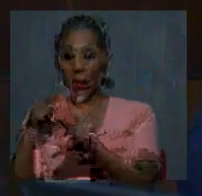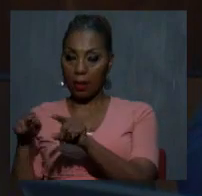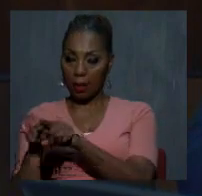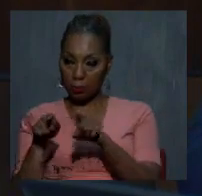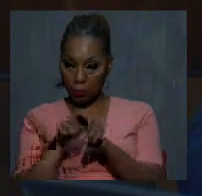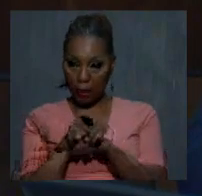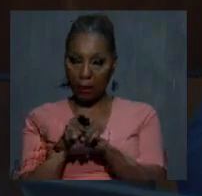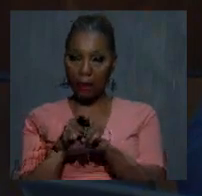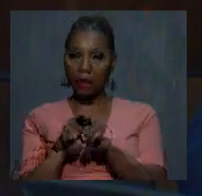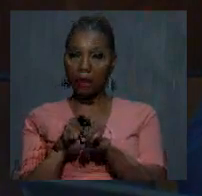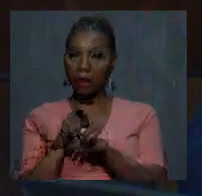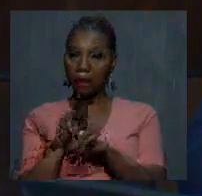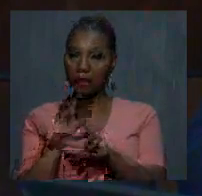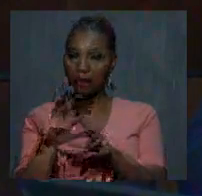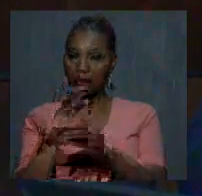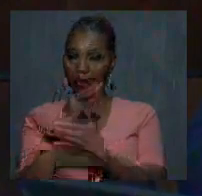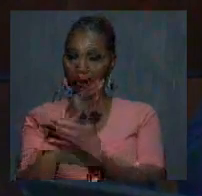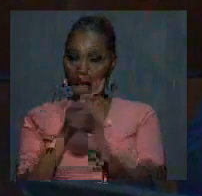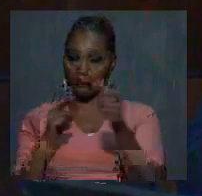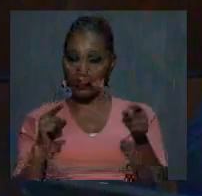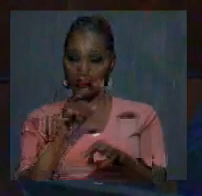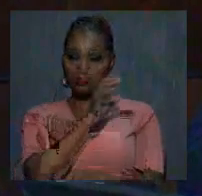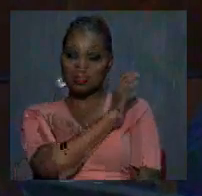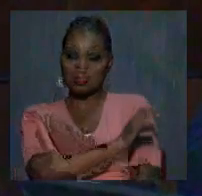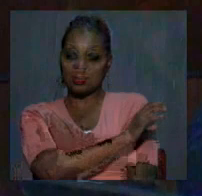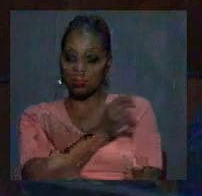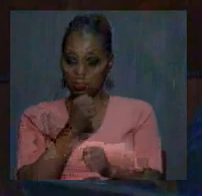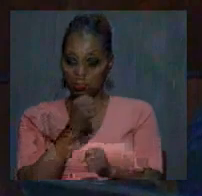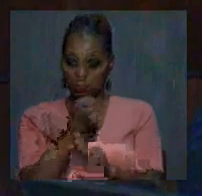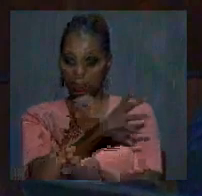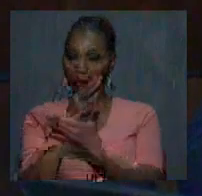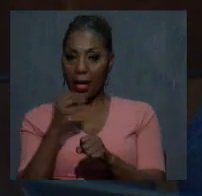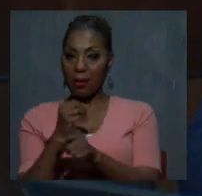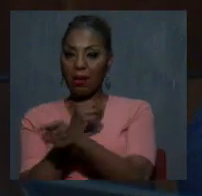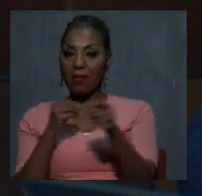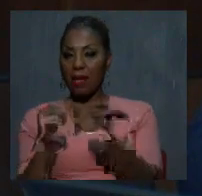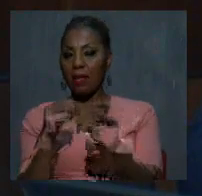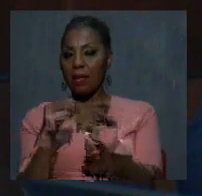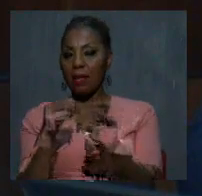as far as How much does this cost?